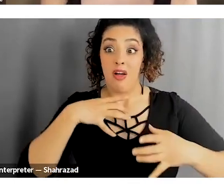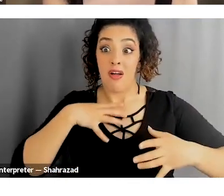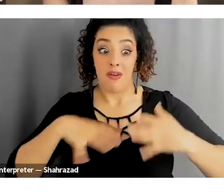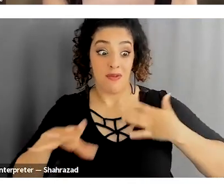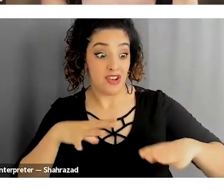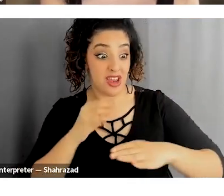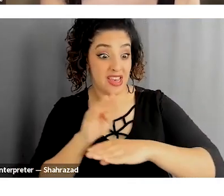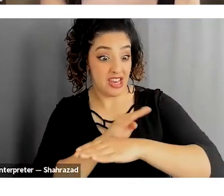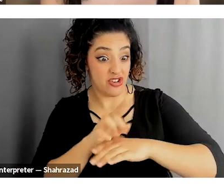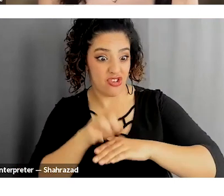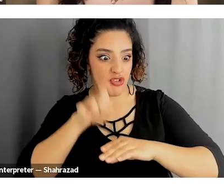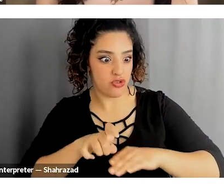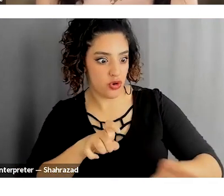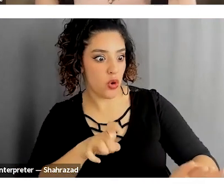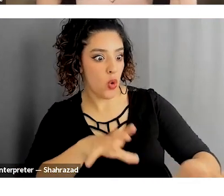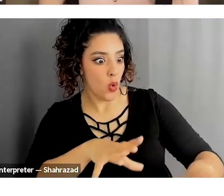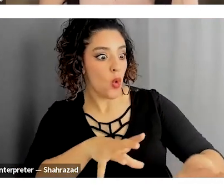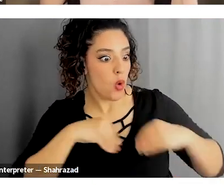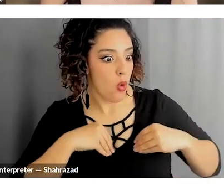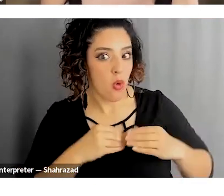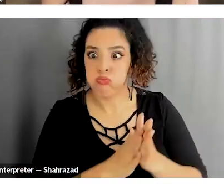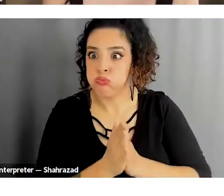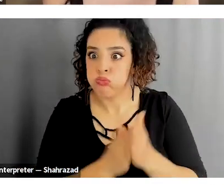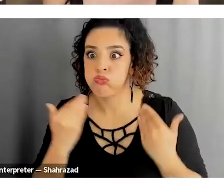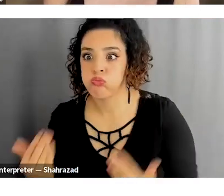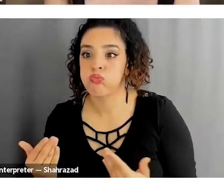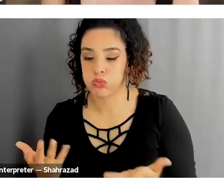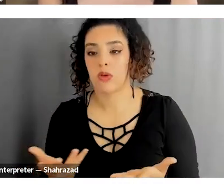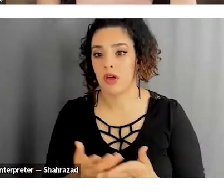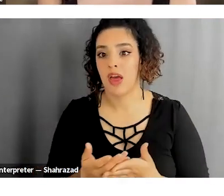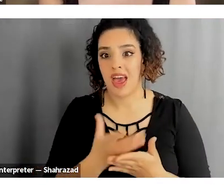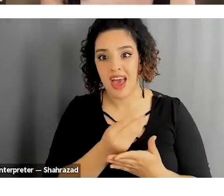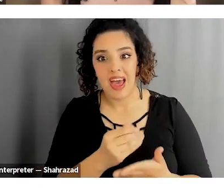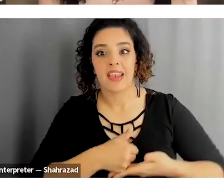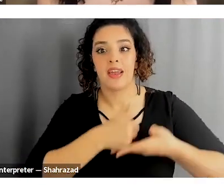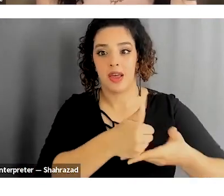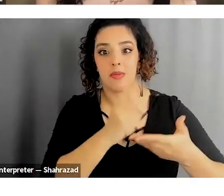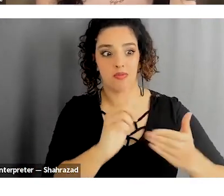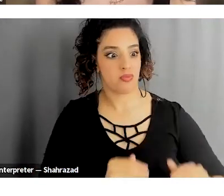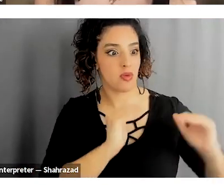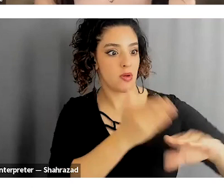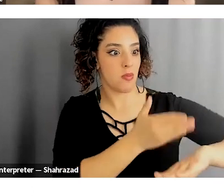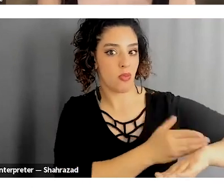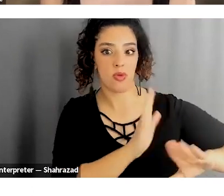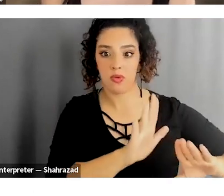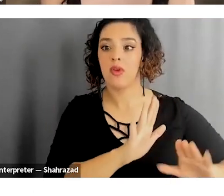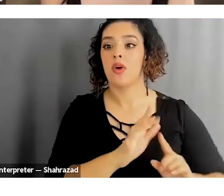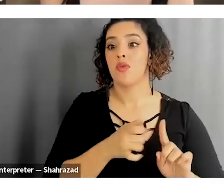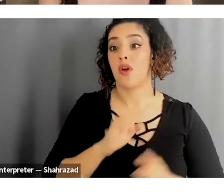on, supporting, and elevating you from a place of an artisan for being an artisan for an artisan's